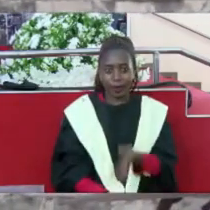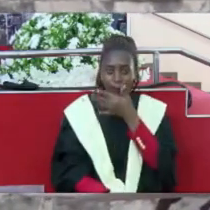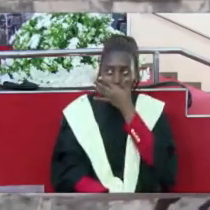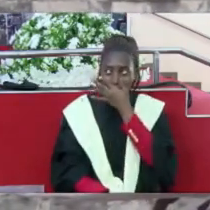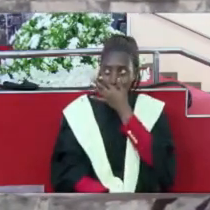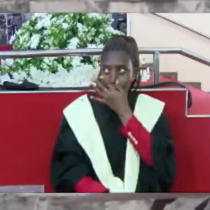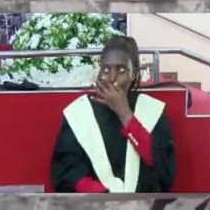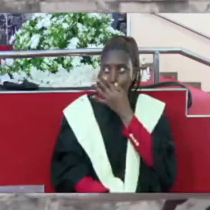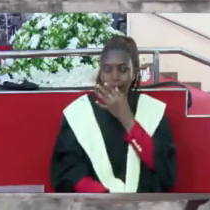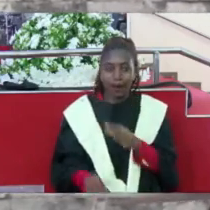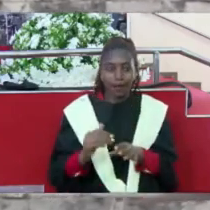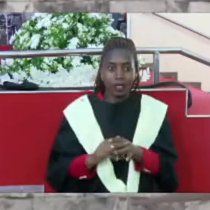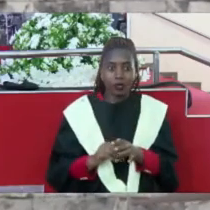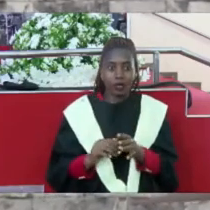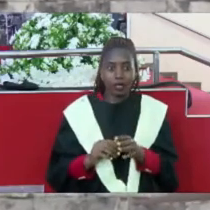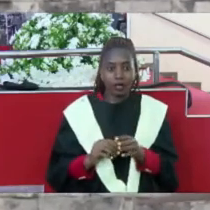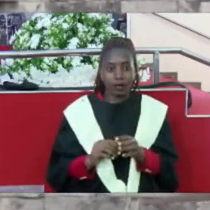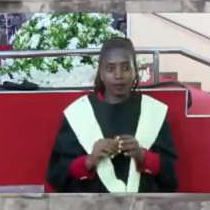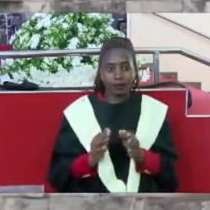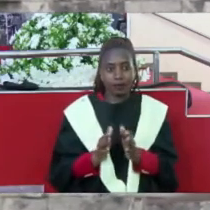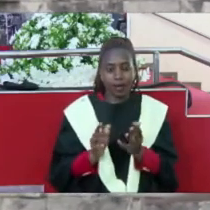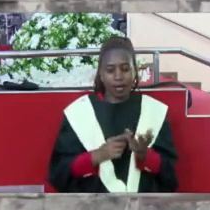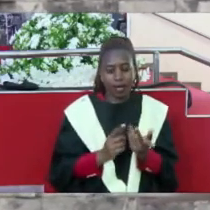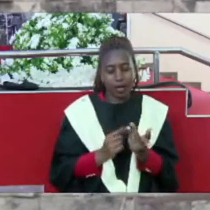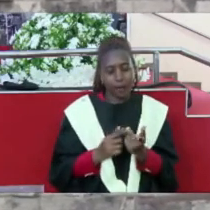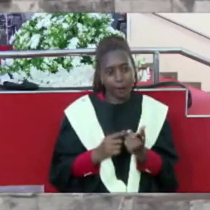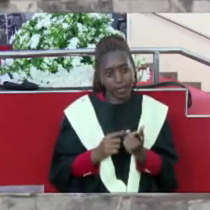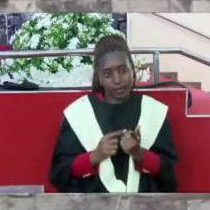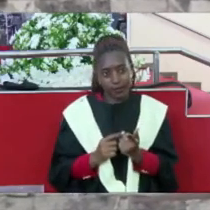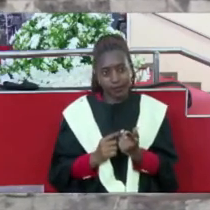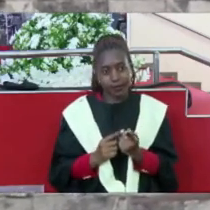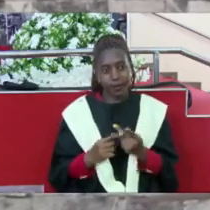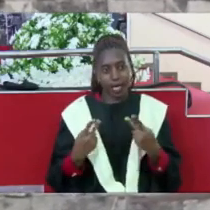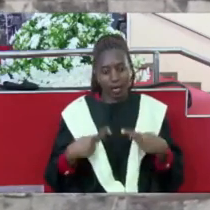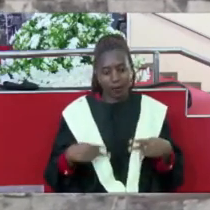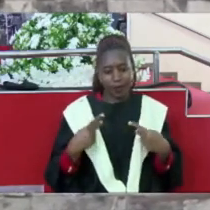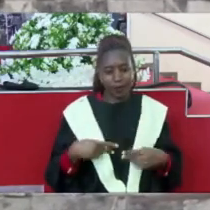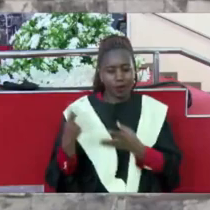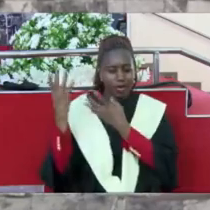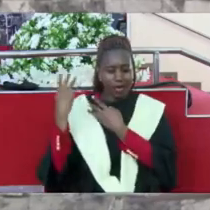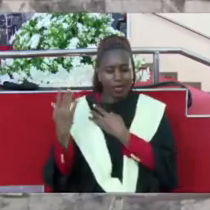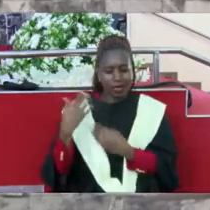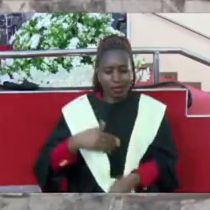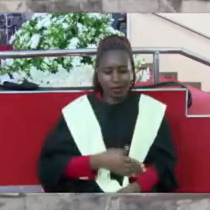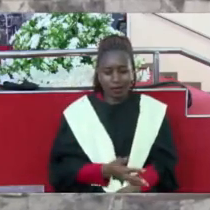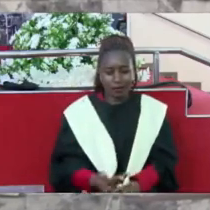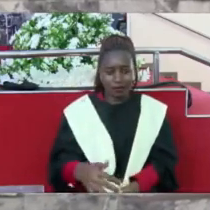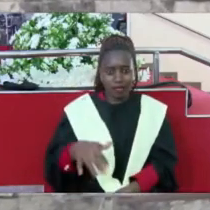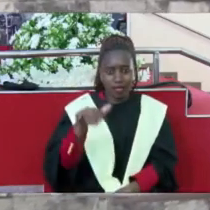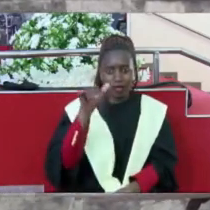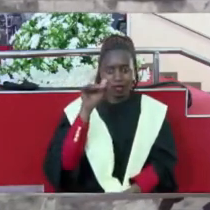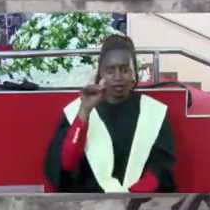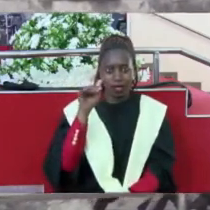In numbers. Katika hesabu. People are carrying the serpent. Watu walikuwa wamebeba nyoka. So people thought. Wakadhania. They will